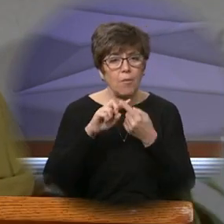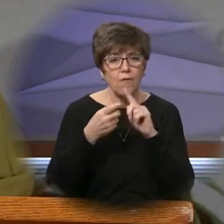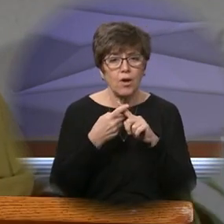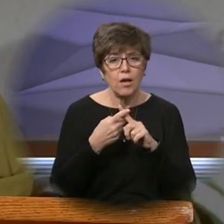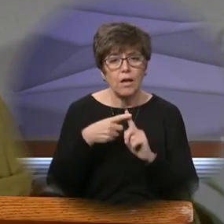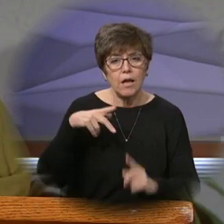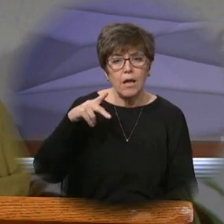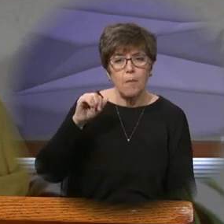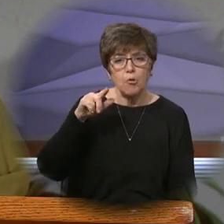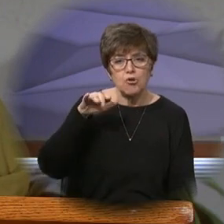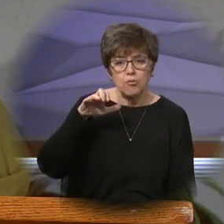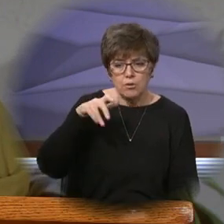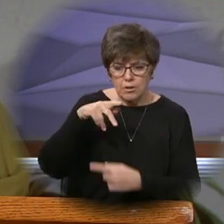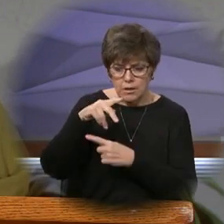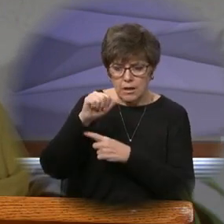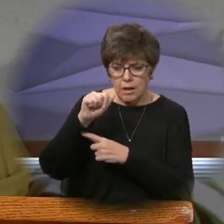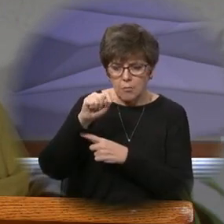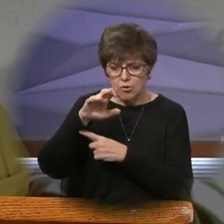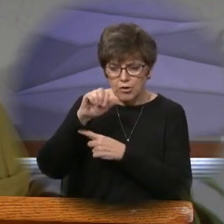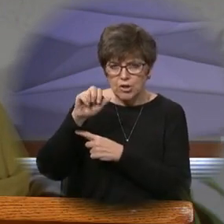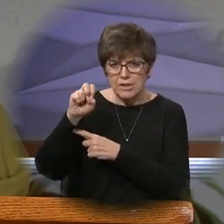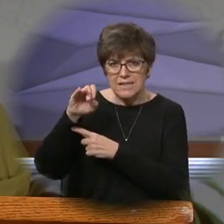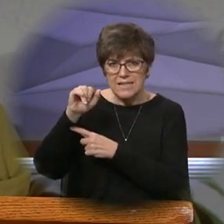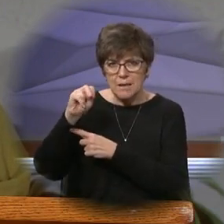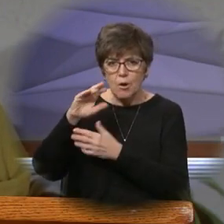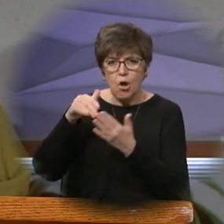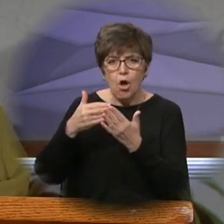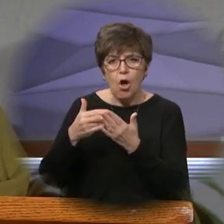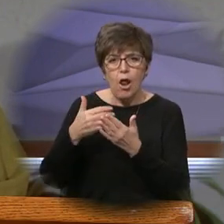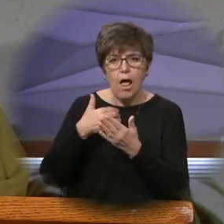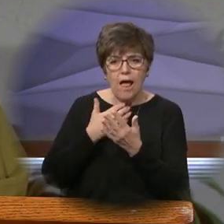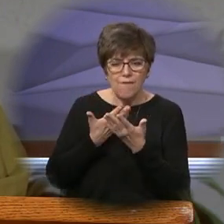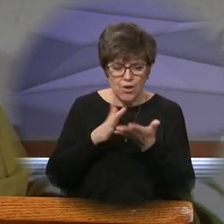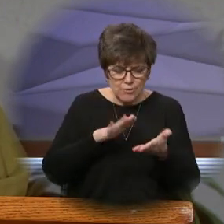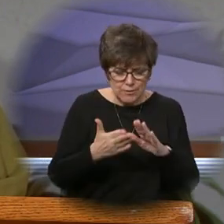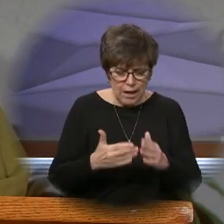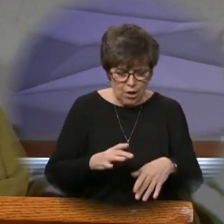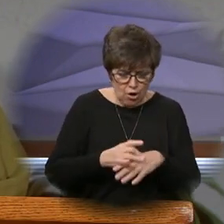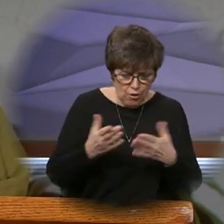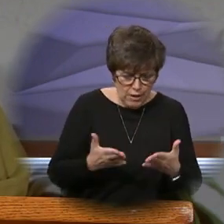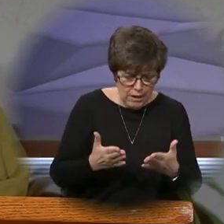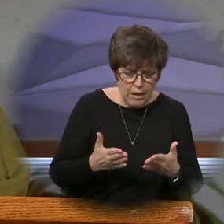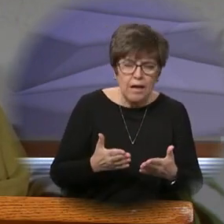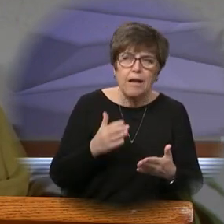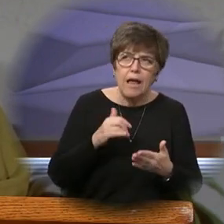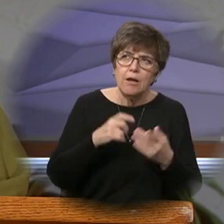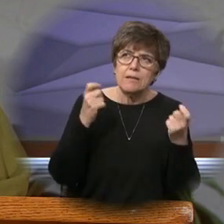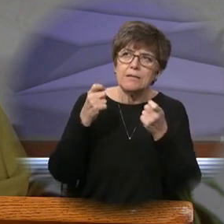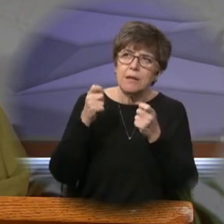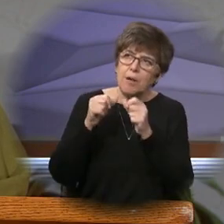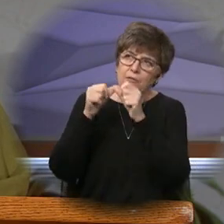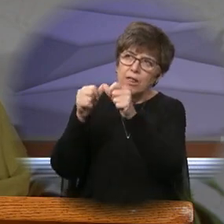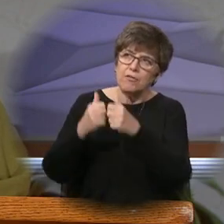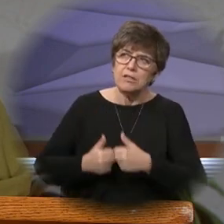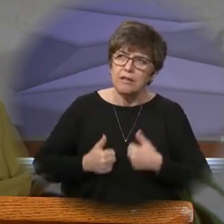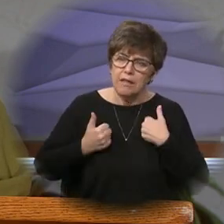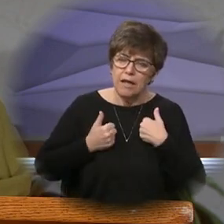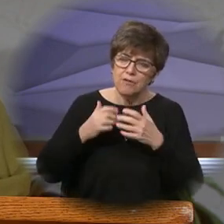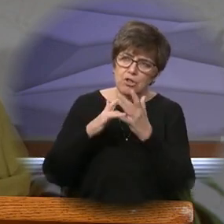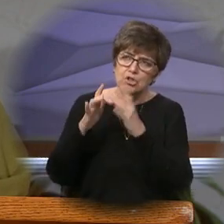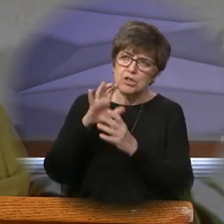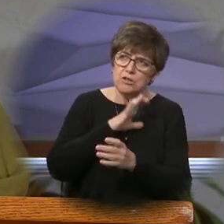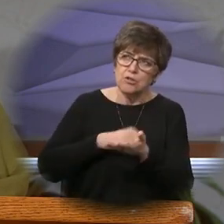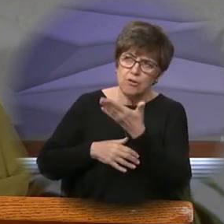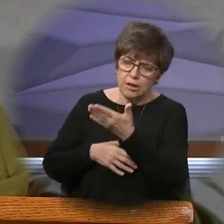friends of Patricia Seaman and all who have completed their earthly journeys may now celebrate everlasting life in